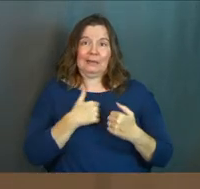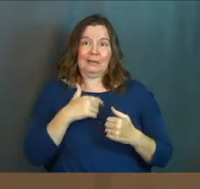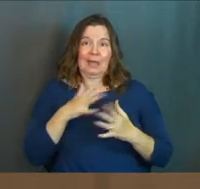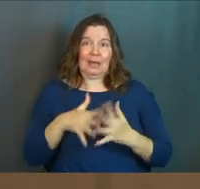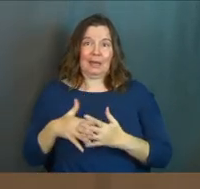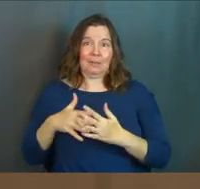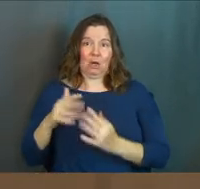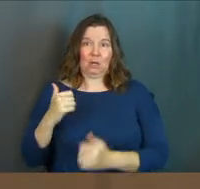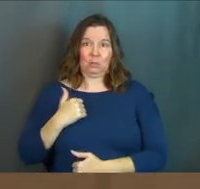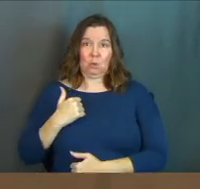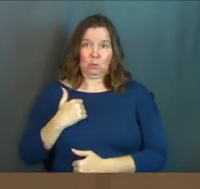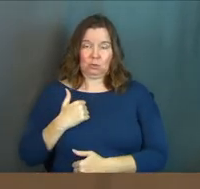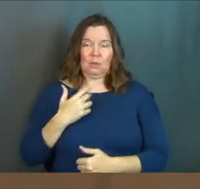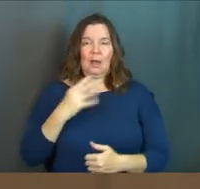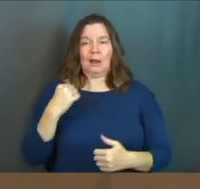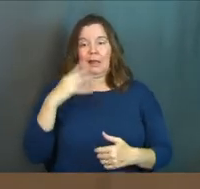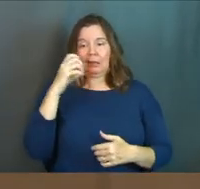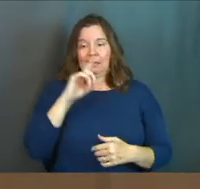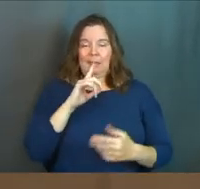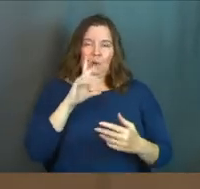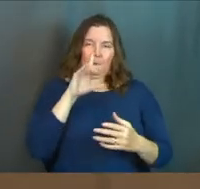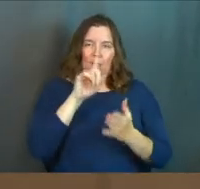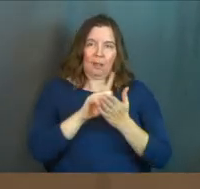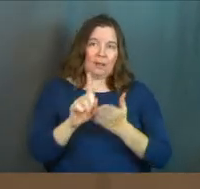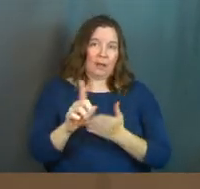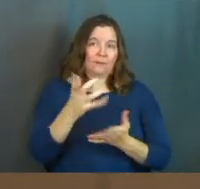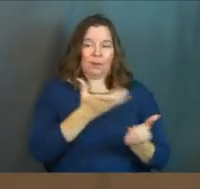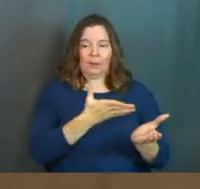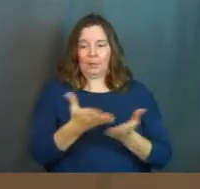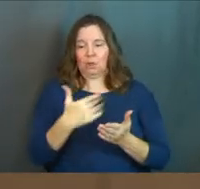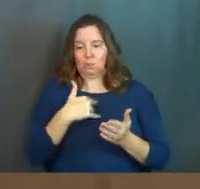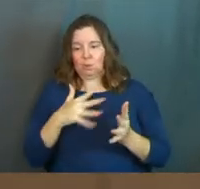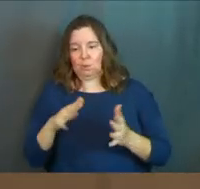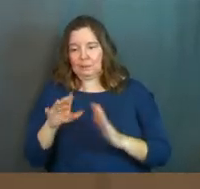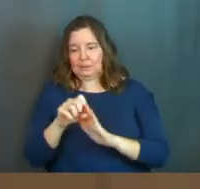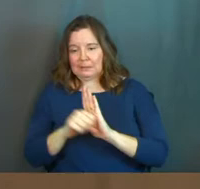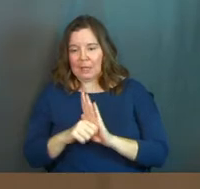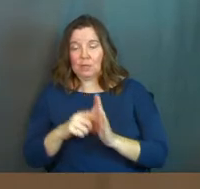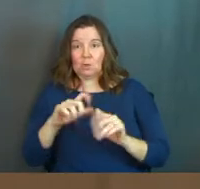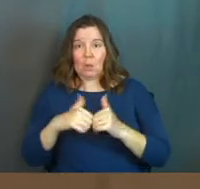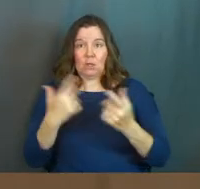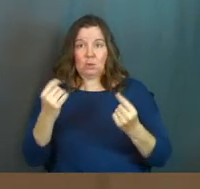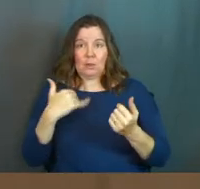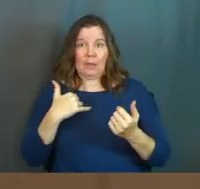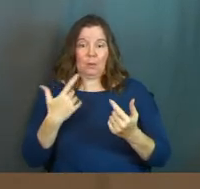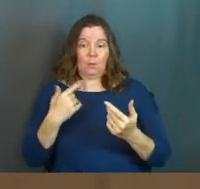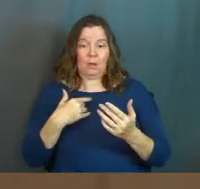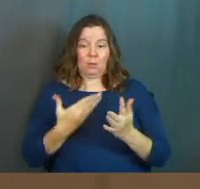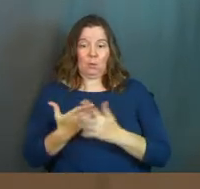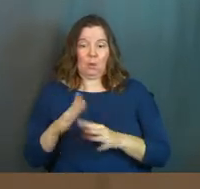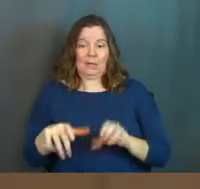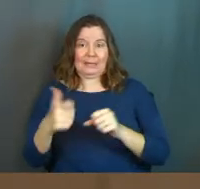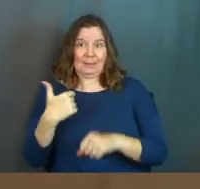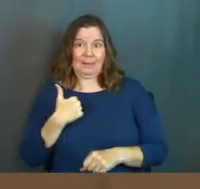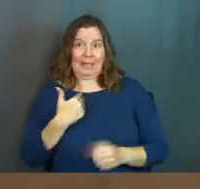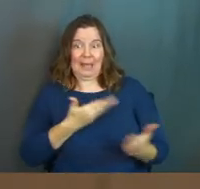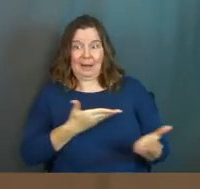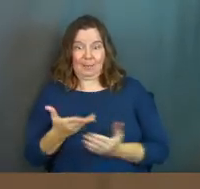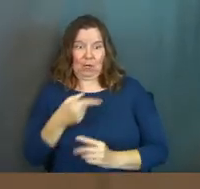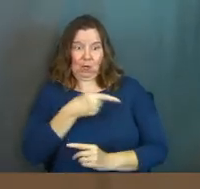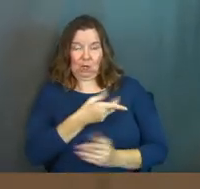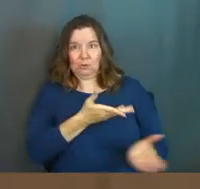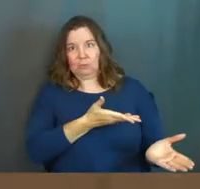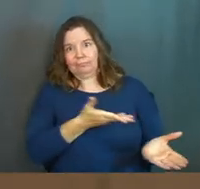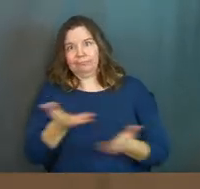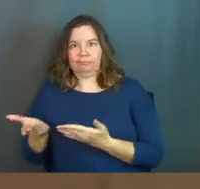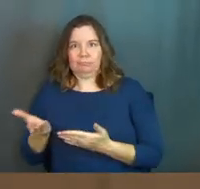soldier. And I guess they were in love. He wanted to bring her to the States. So how he could do that was by adopting me and bringing her. So